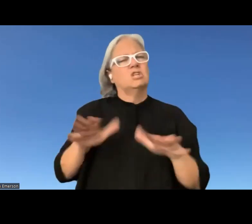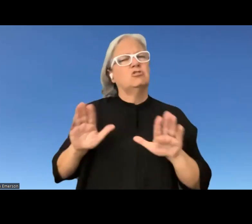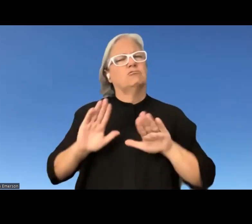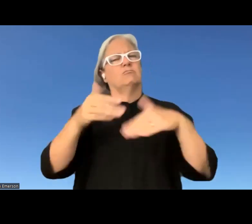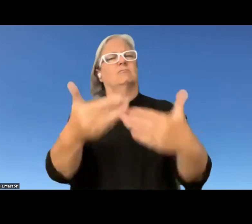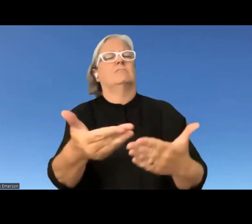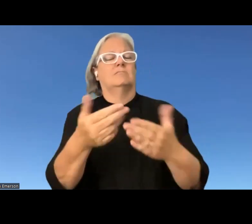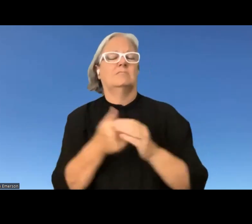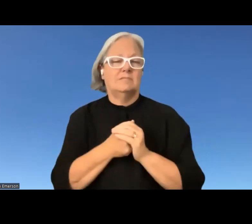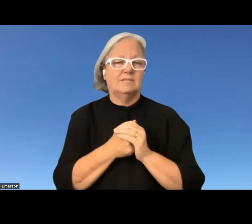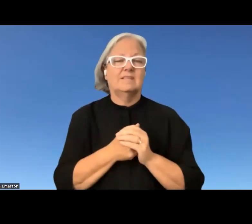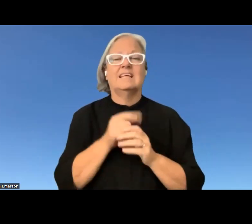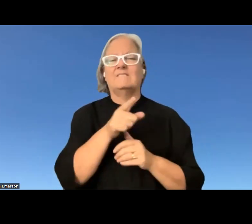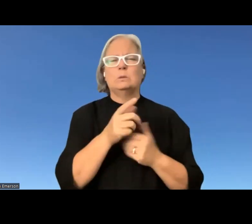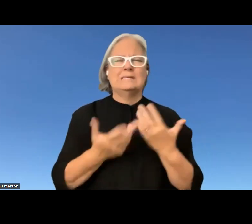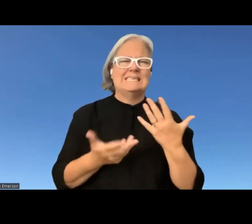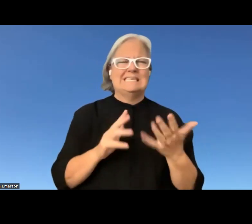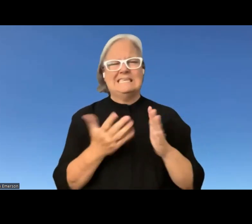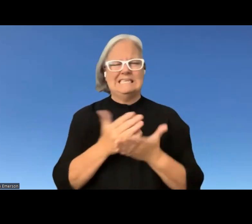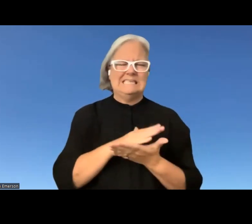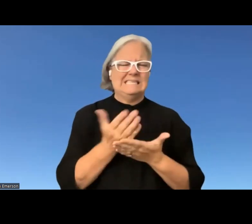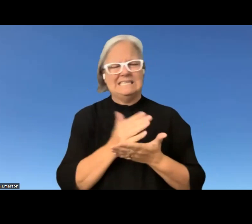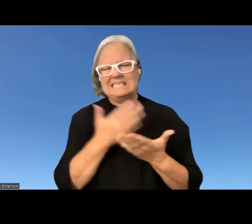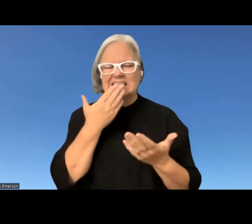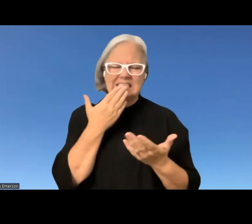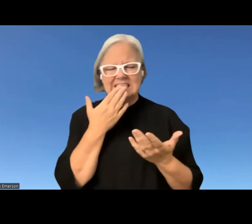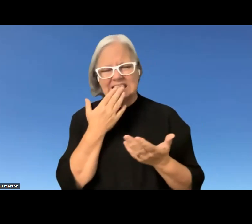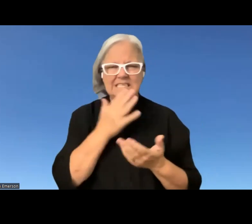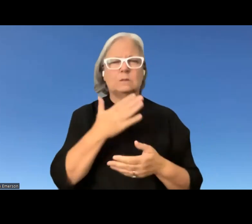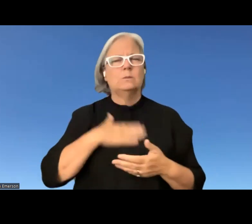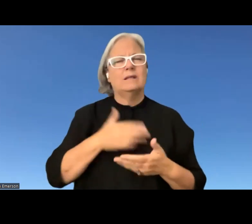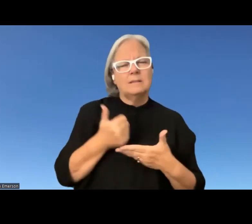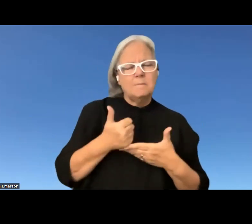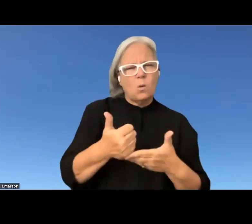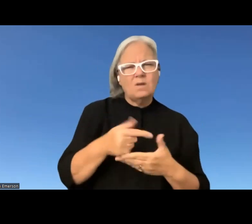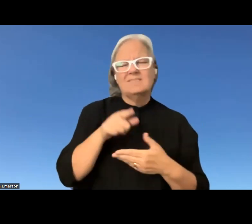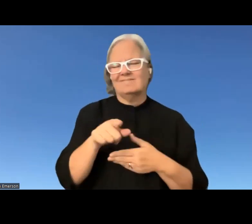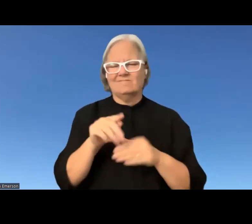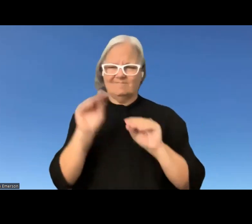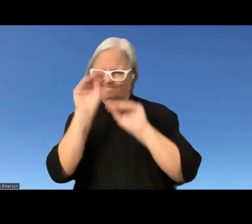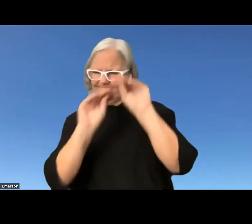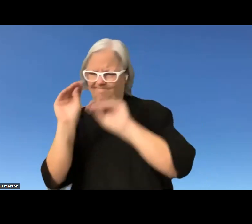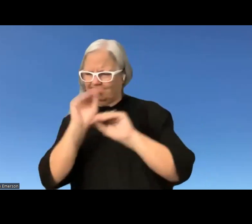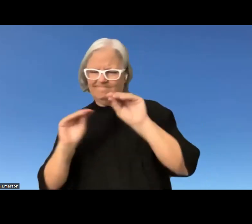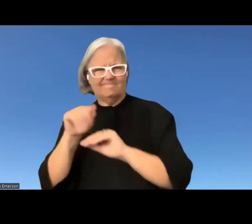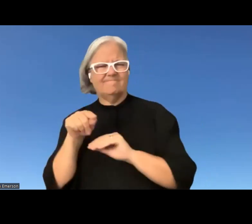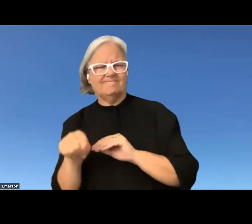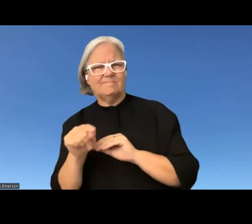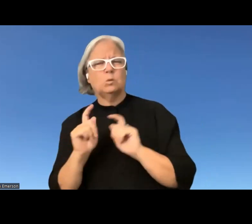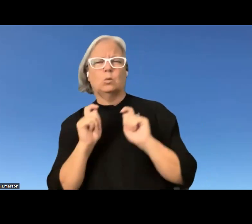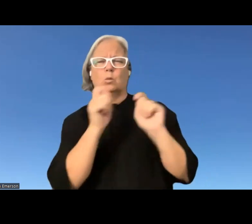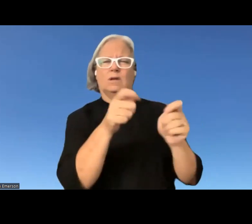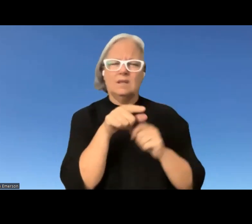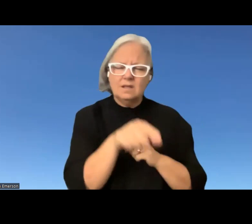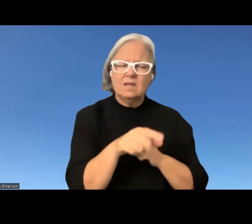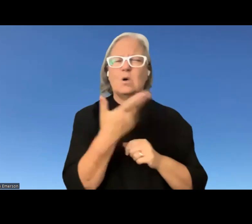case you have doubts, you're not sure, you need some support in filling out the nomination form, you need to clarify some questions